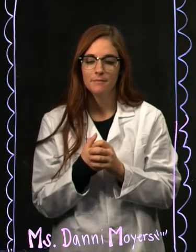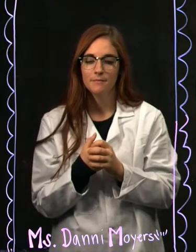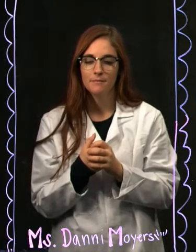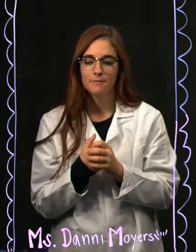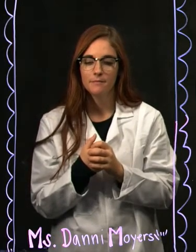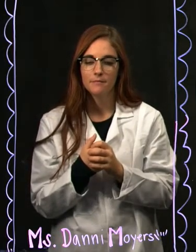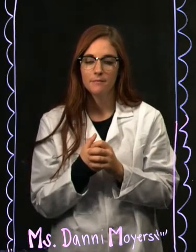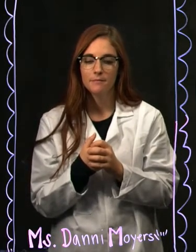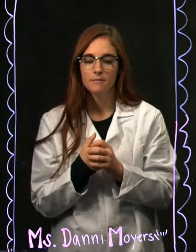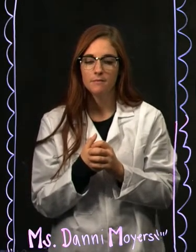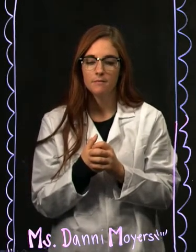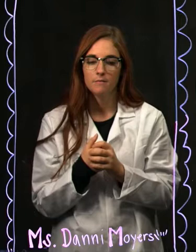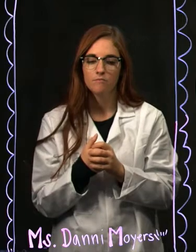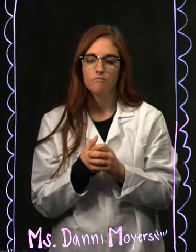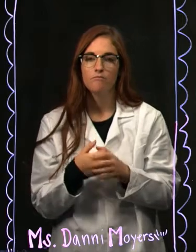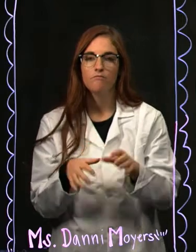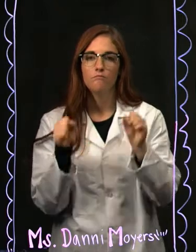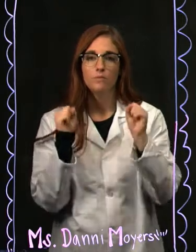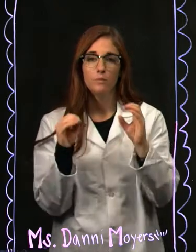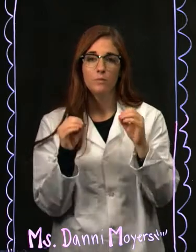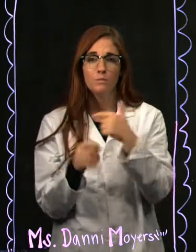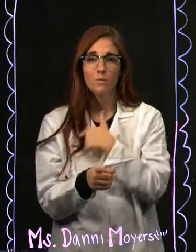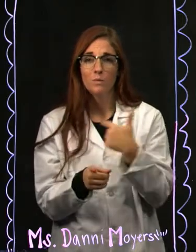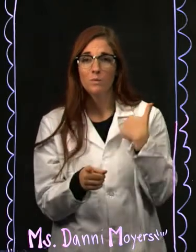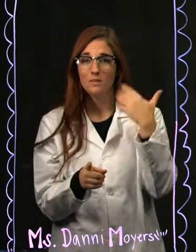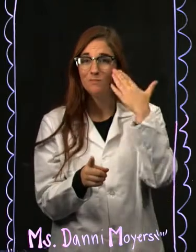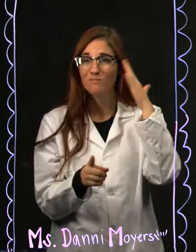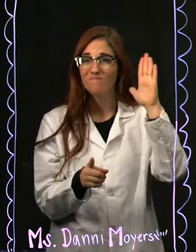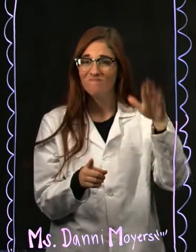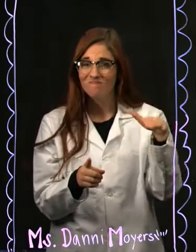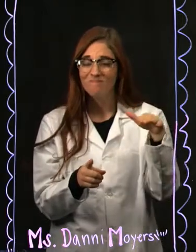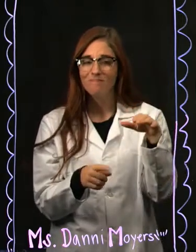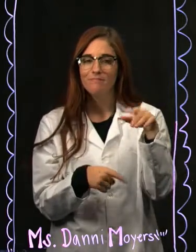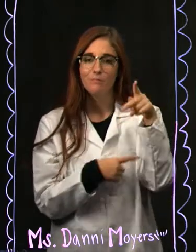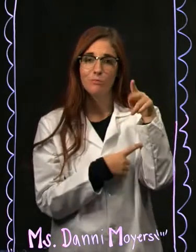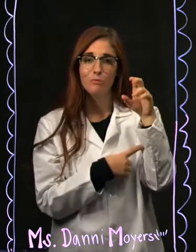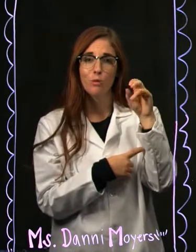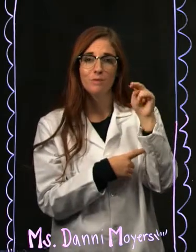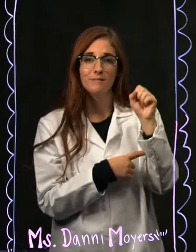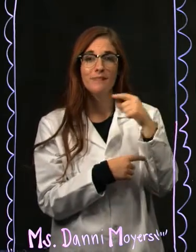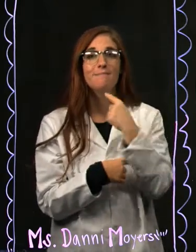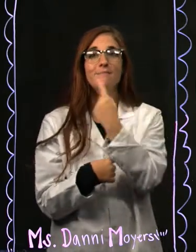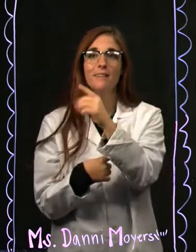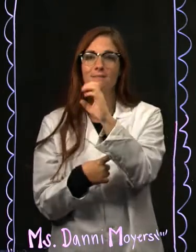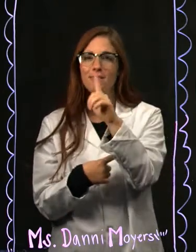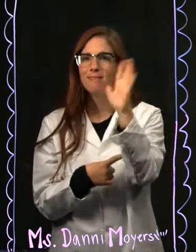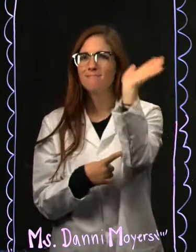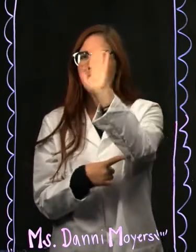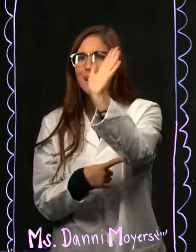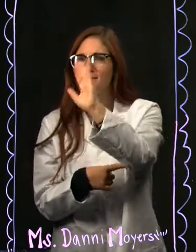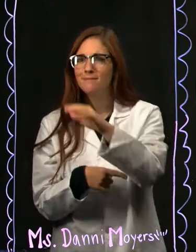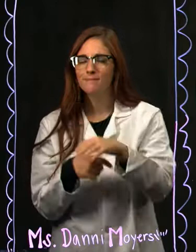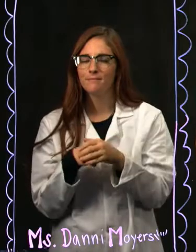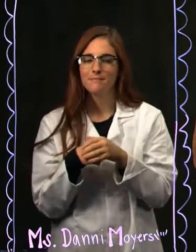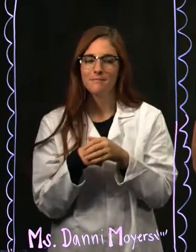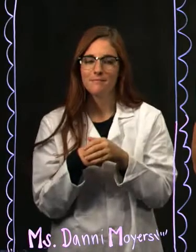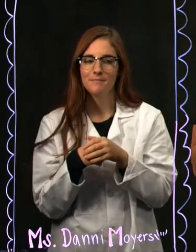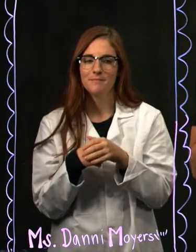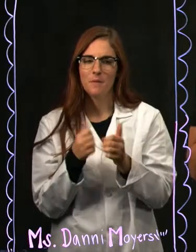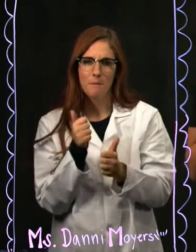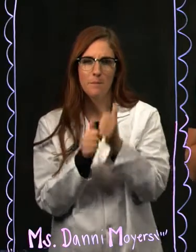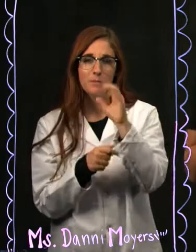Sorry. And so we know that proteins can signal to the cell, and most cells